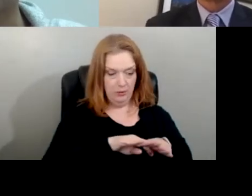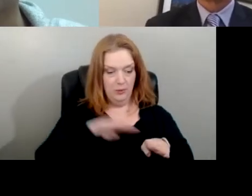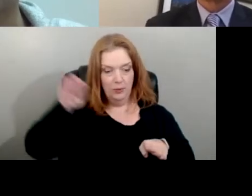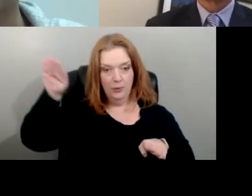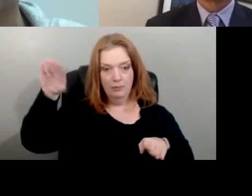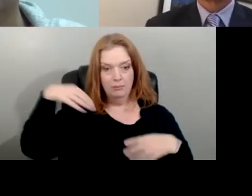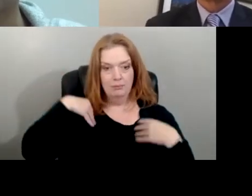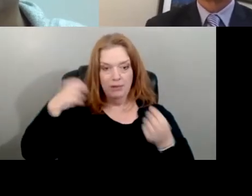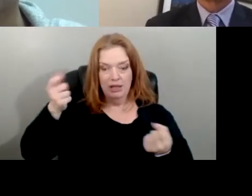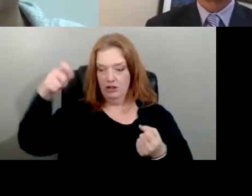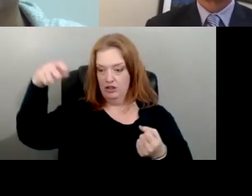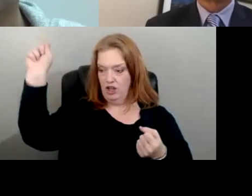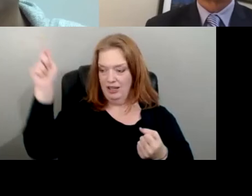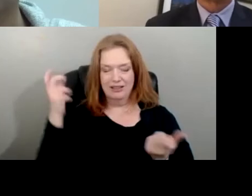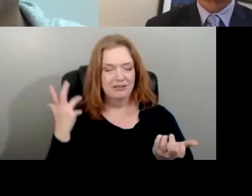once.